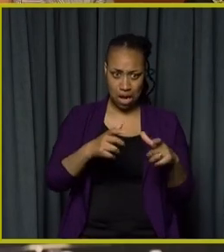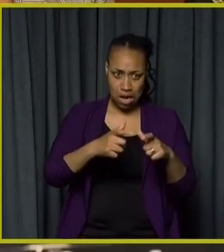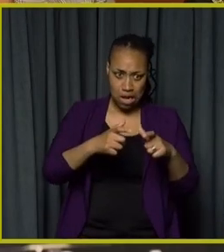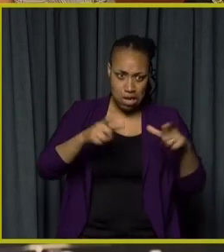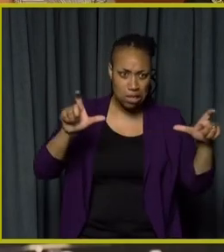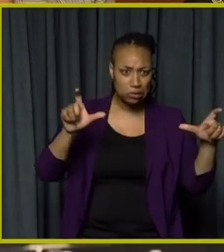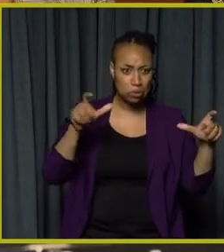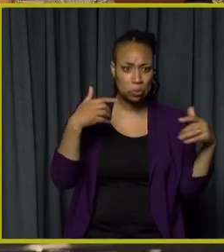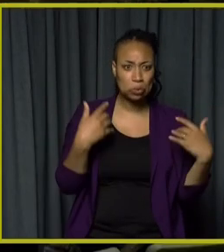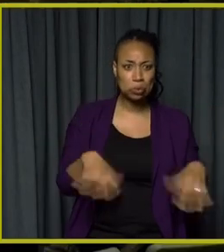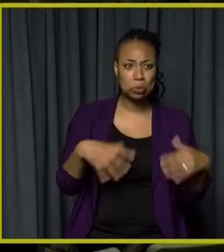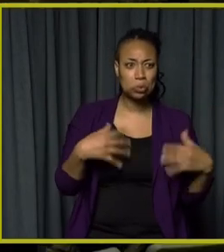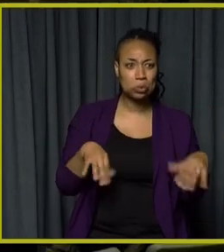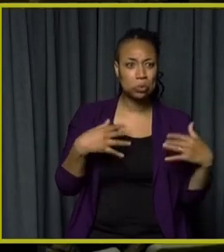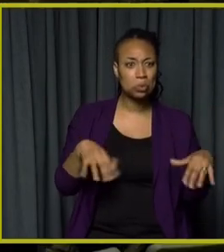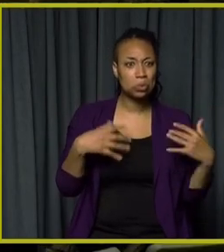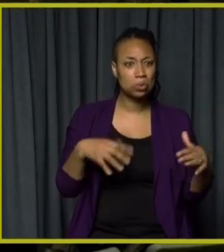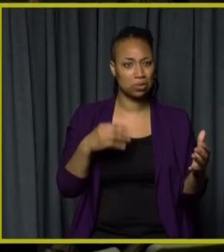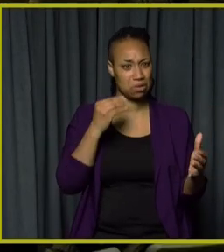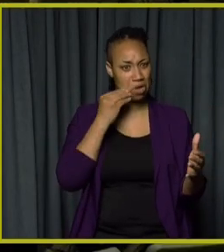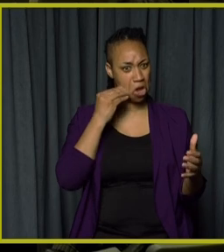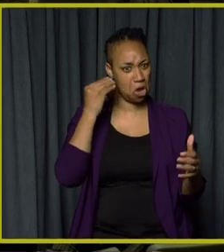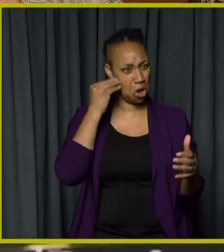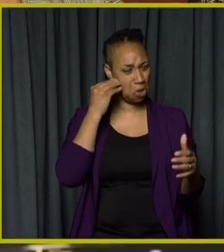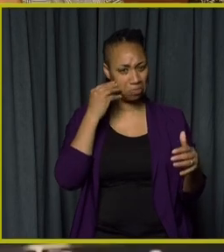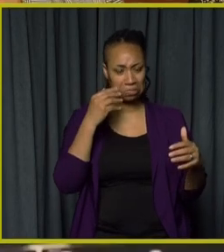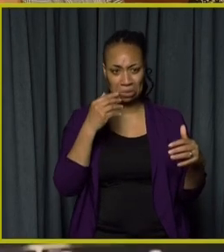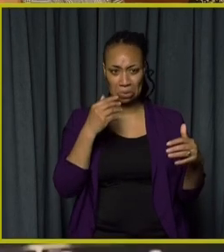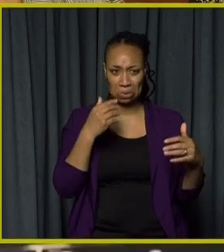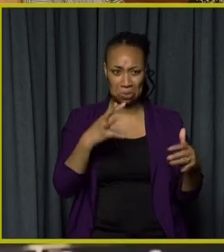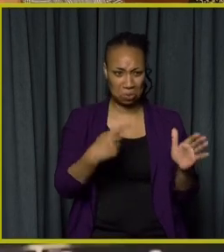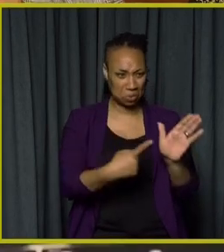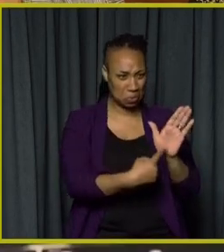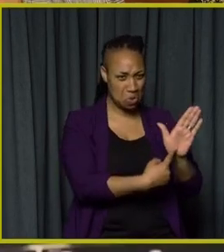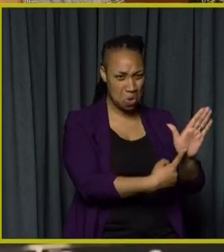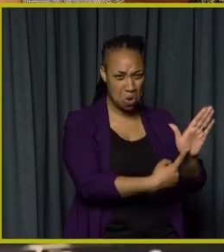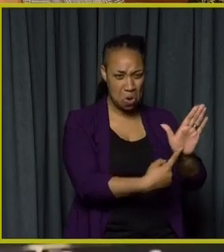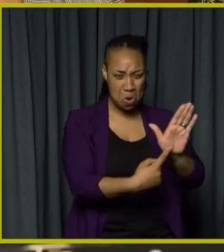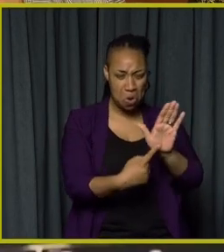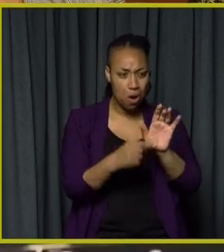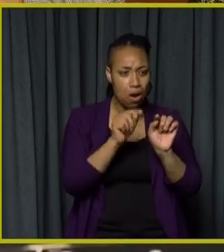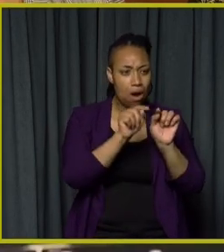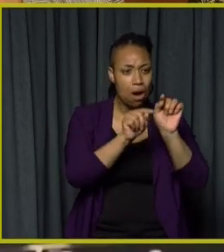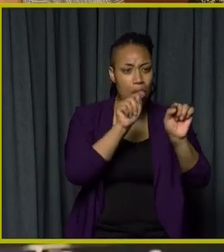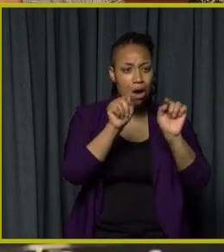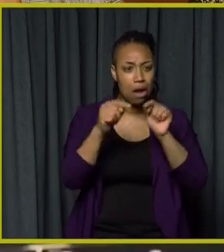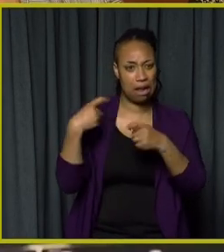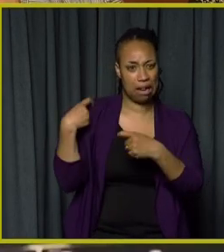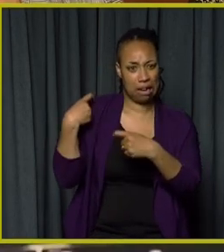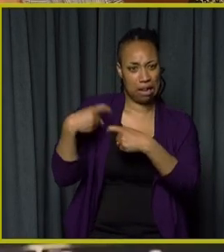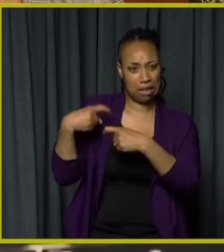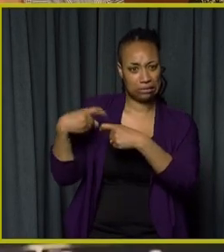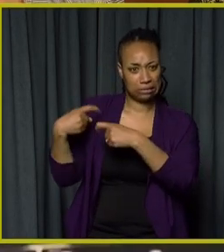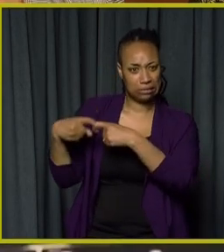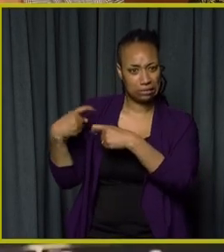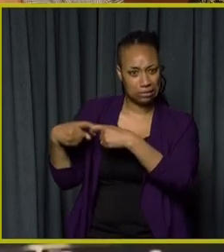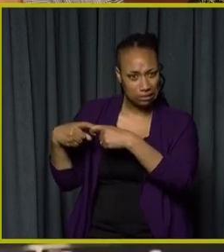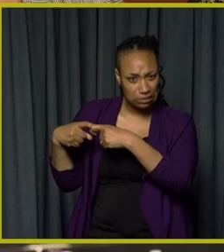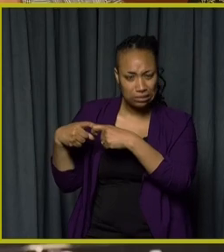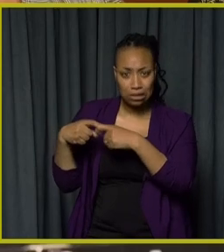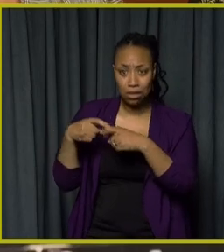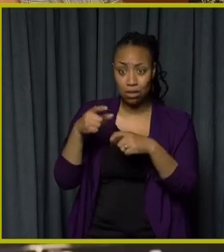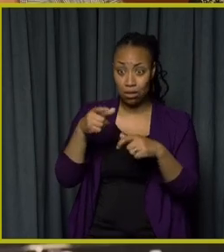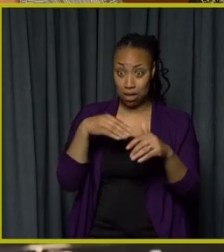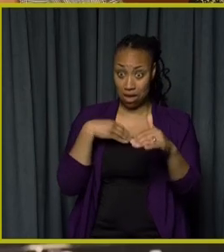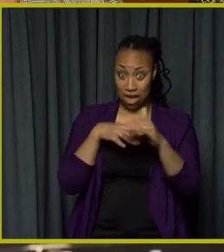say, not at all. Access to the polls should not be one of those issues that has become partisan, but unfortunately in